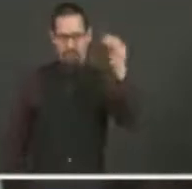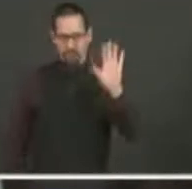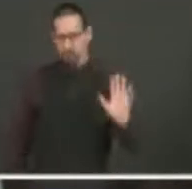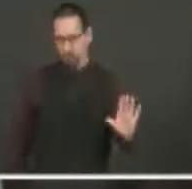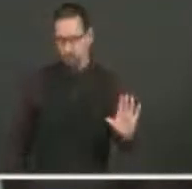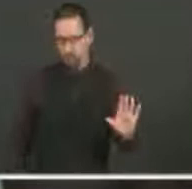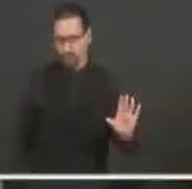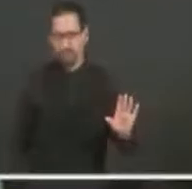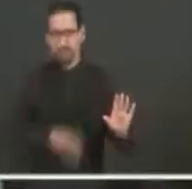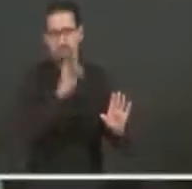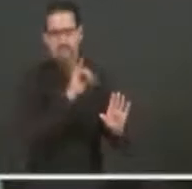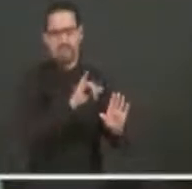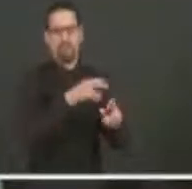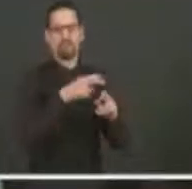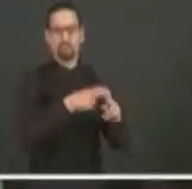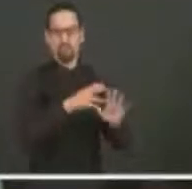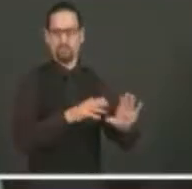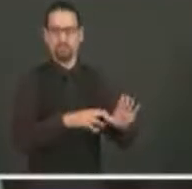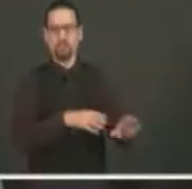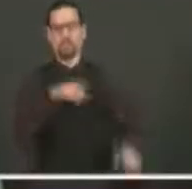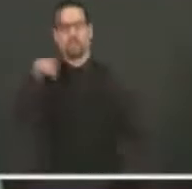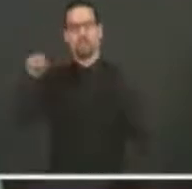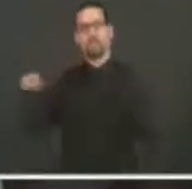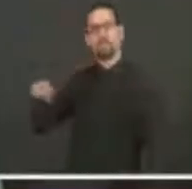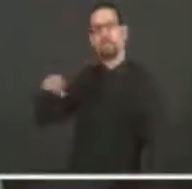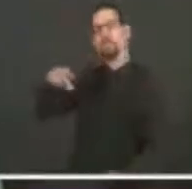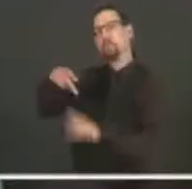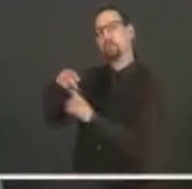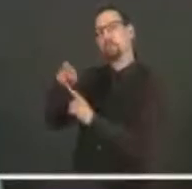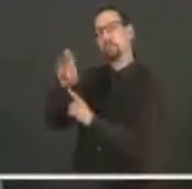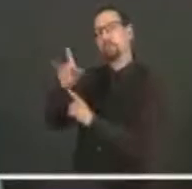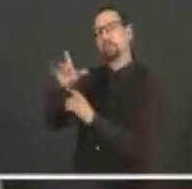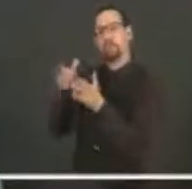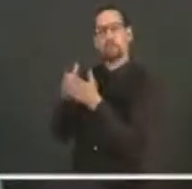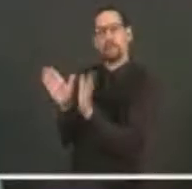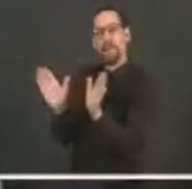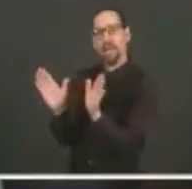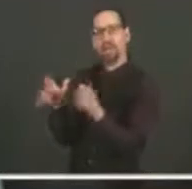We're calling a public place of interaction, you may be calling an event.